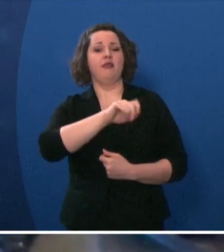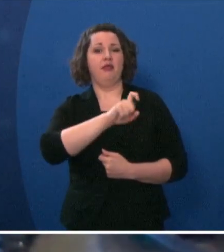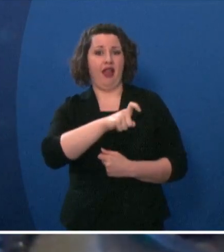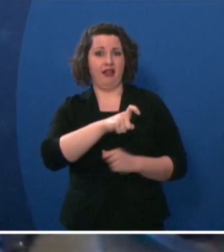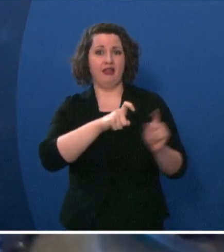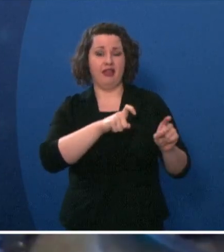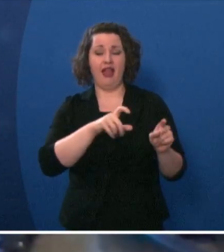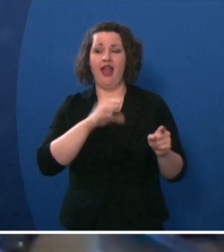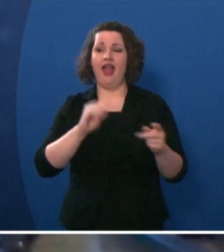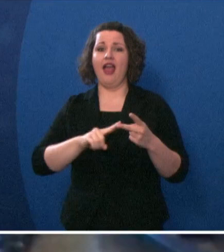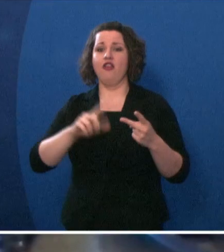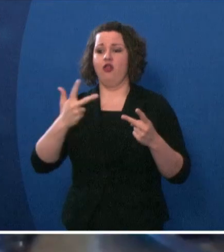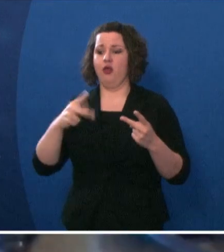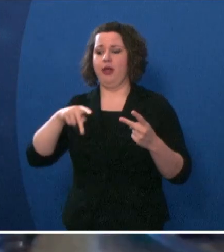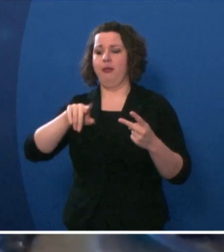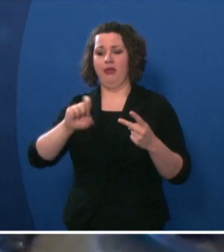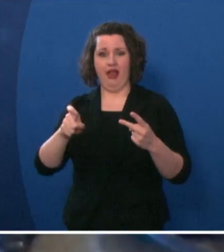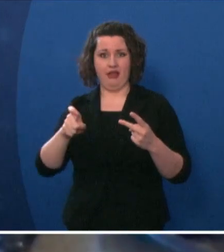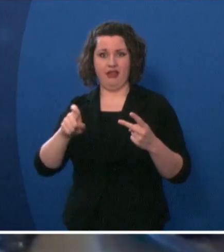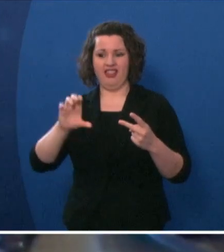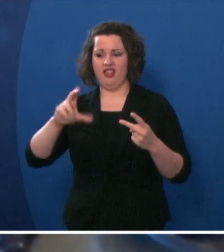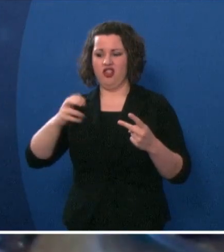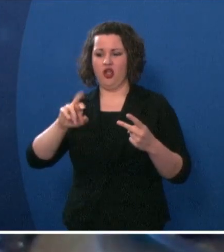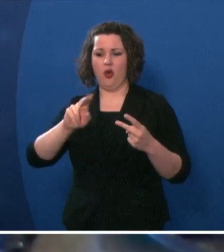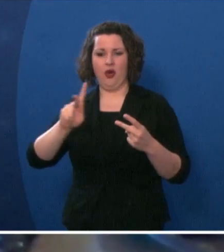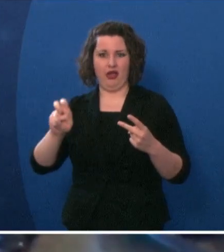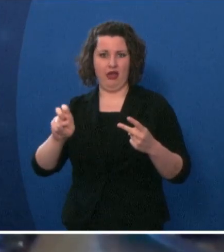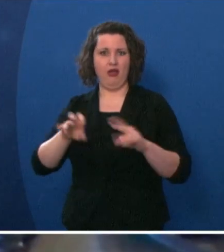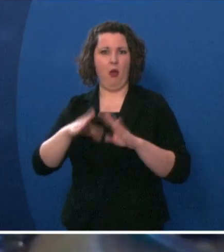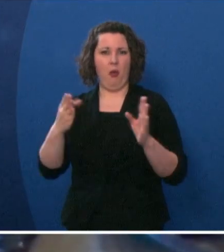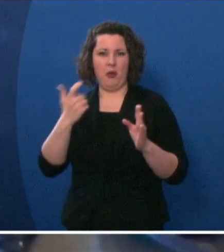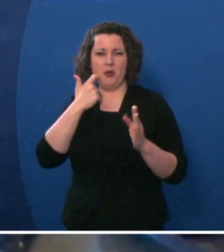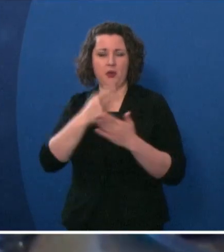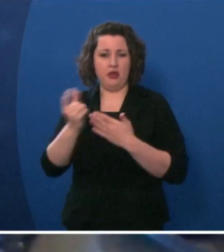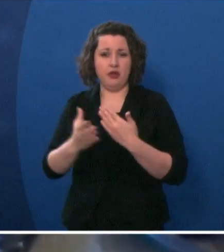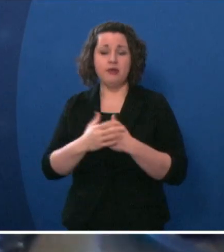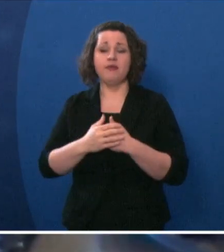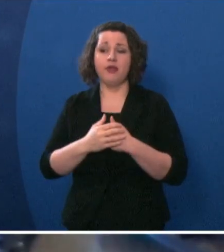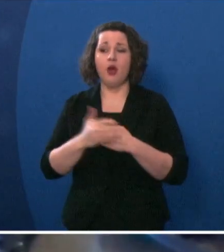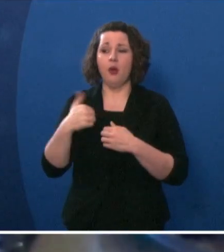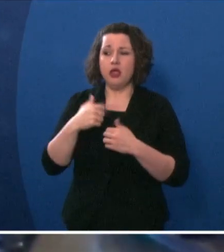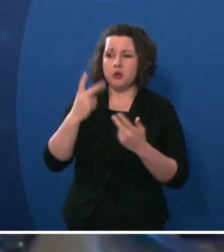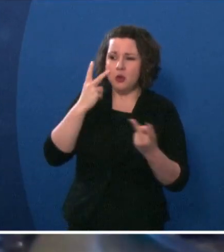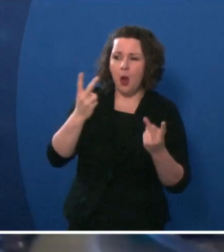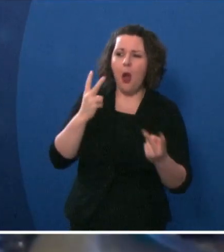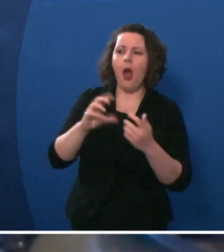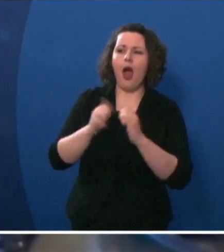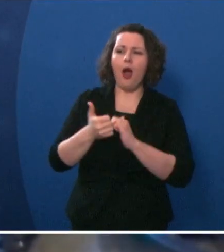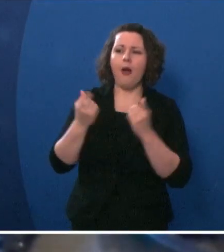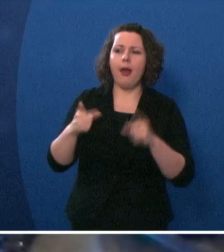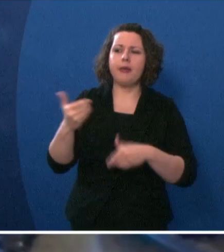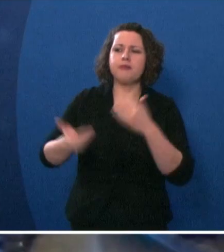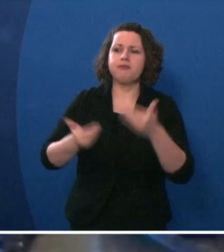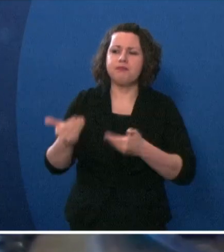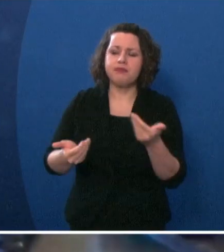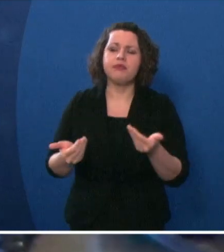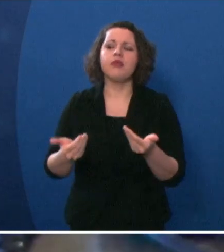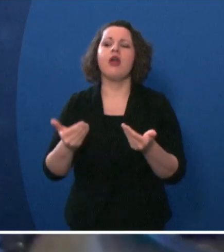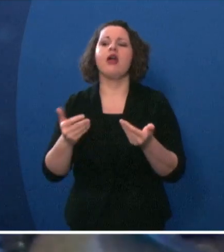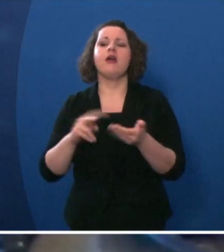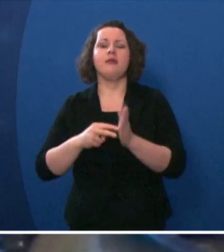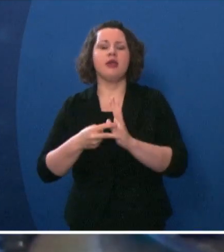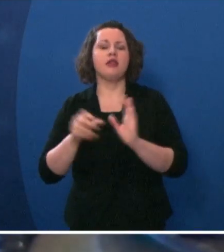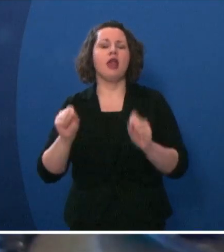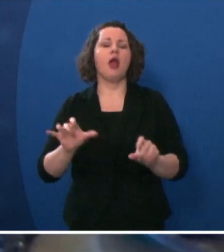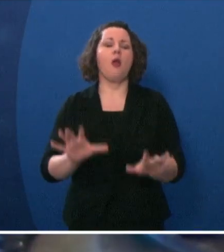opened over the holiday weekend. We did so to learn how operations would perform in our new environment and to ease ourselves and